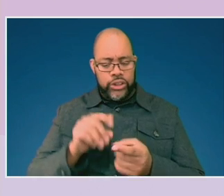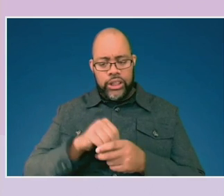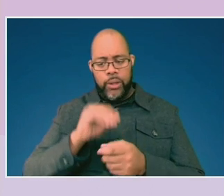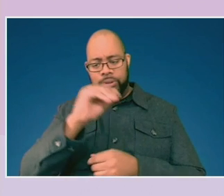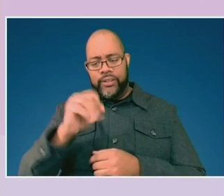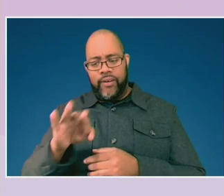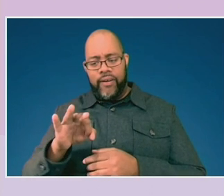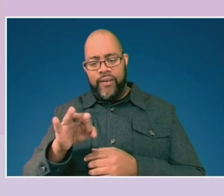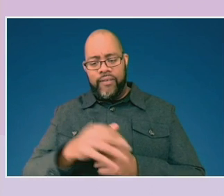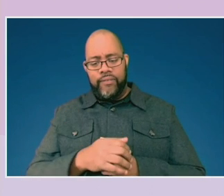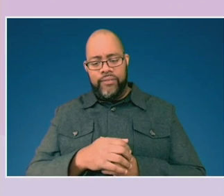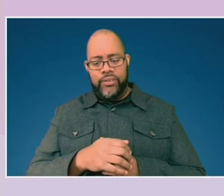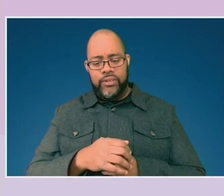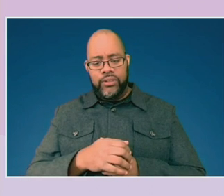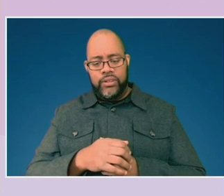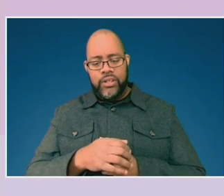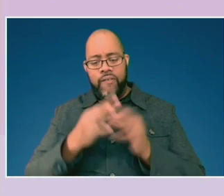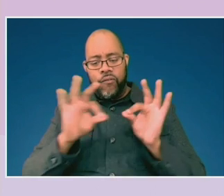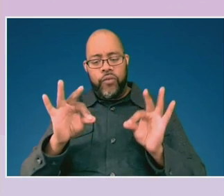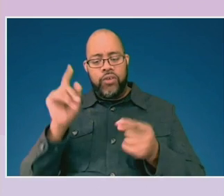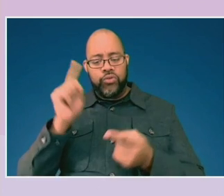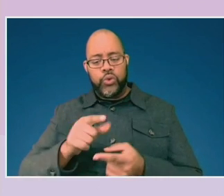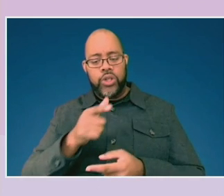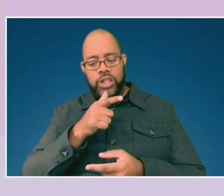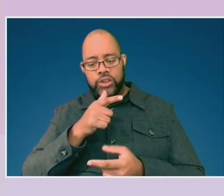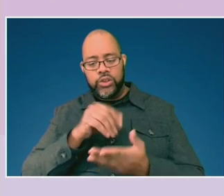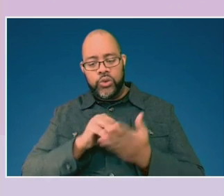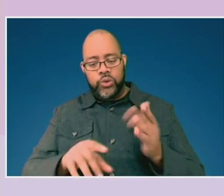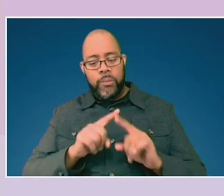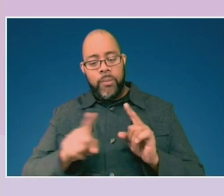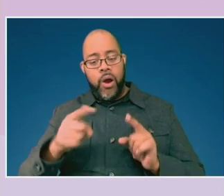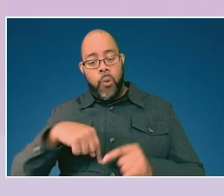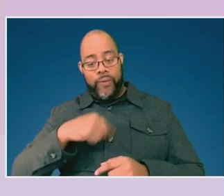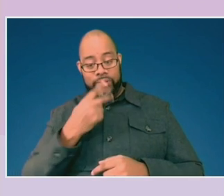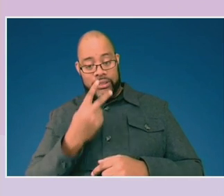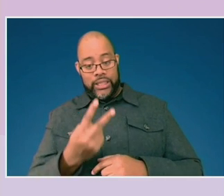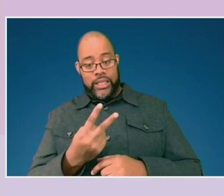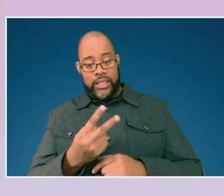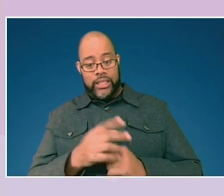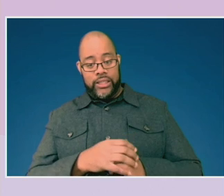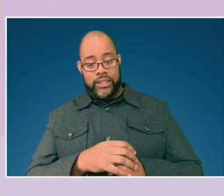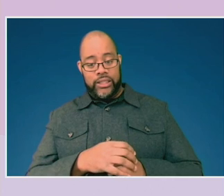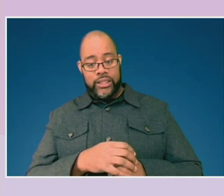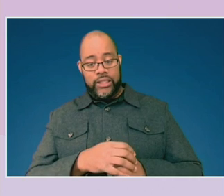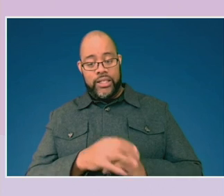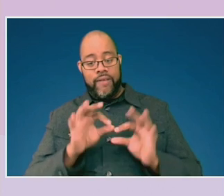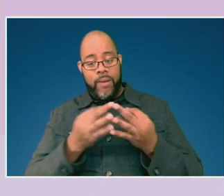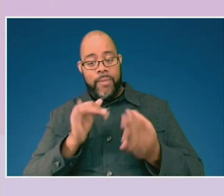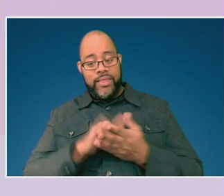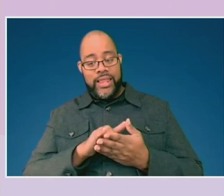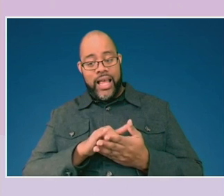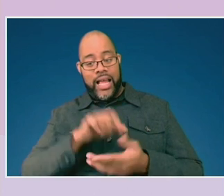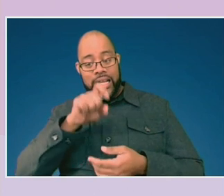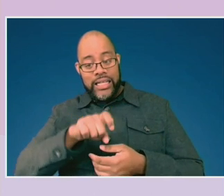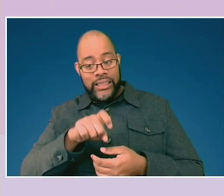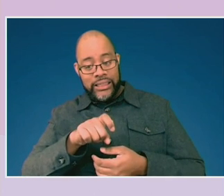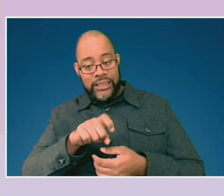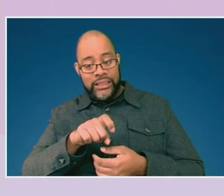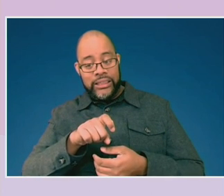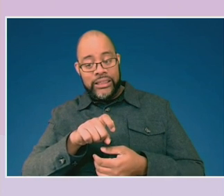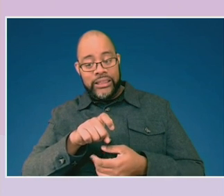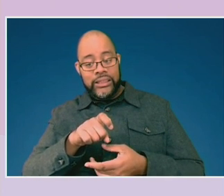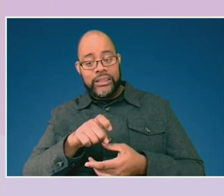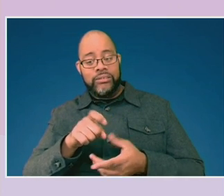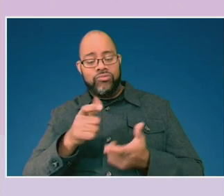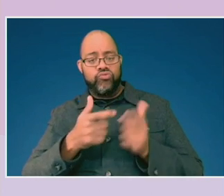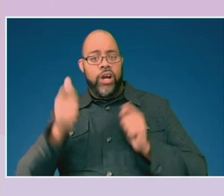and reduced lunch students. But what we have seen then is the families that are in need are at a much greater